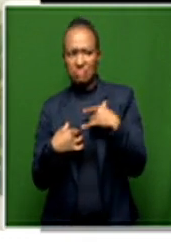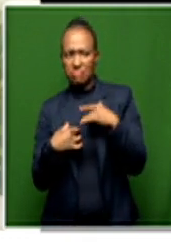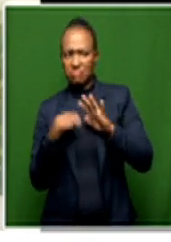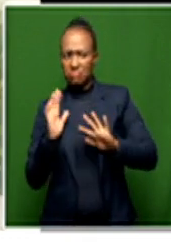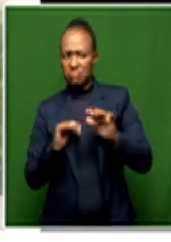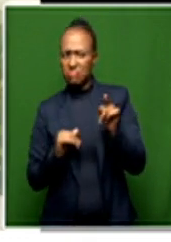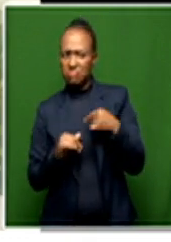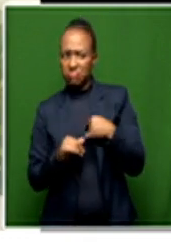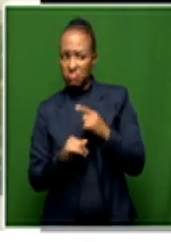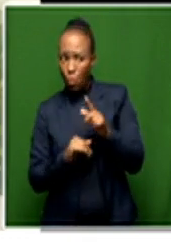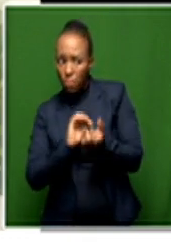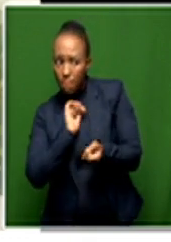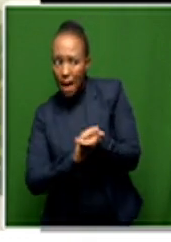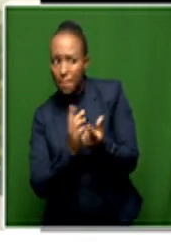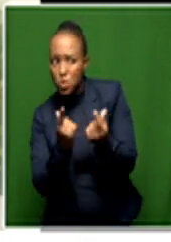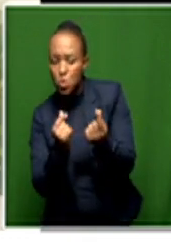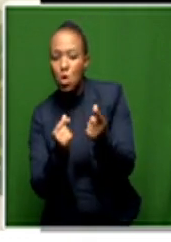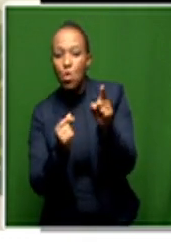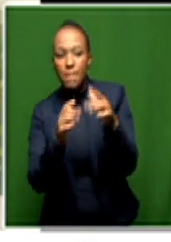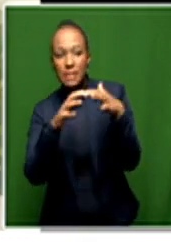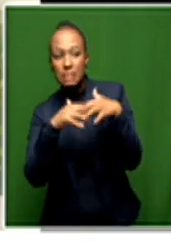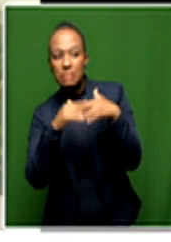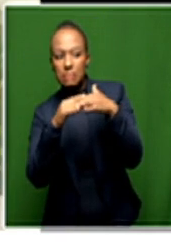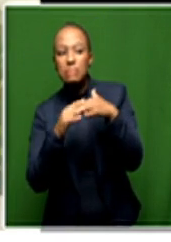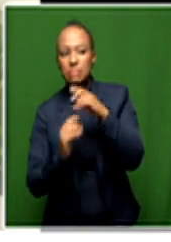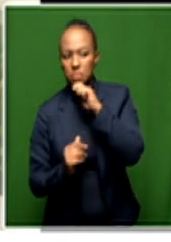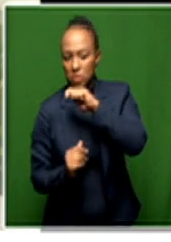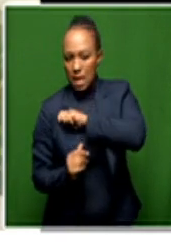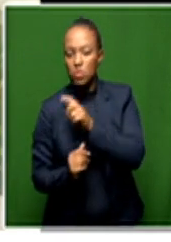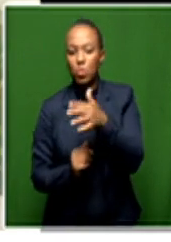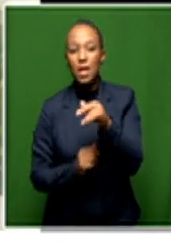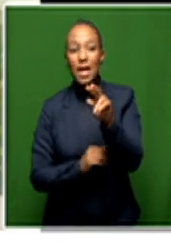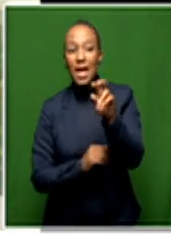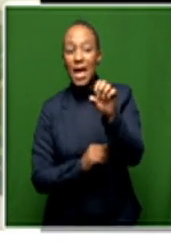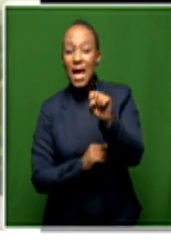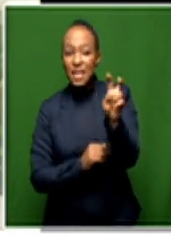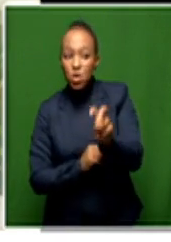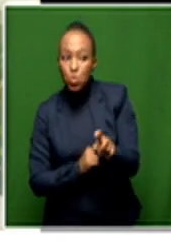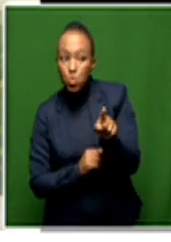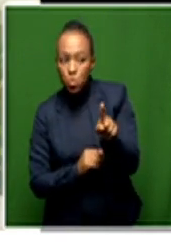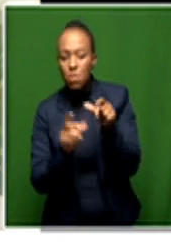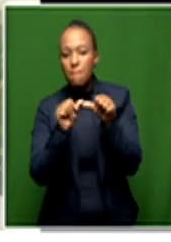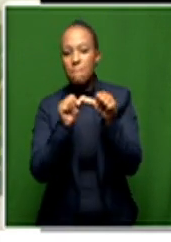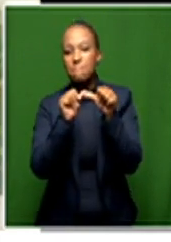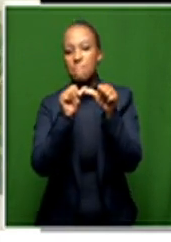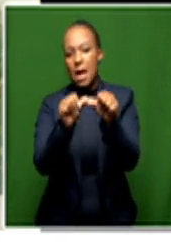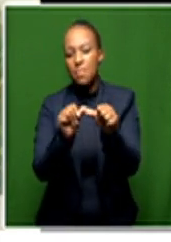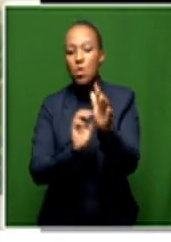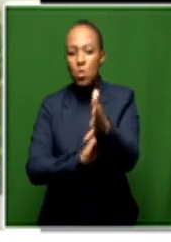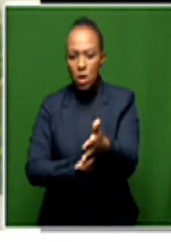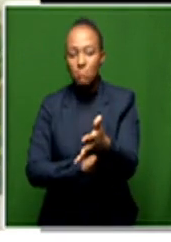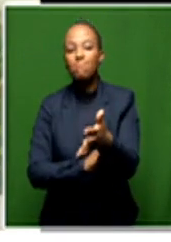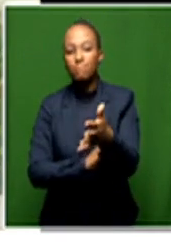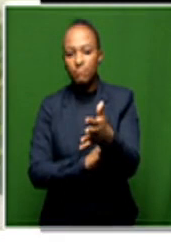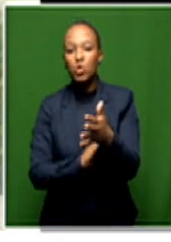derive a new confidence in that the SIU in particular is moving in a direction